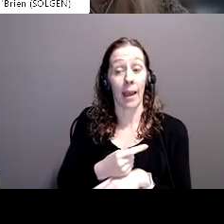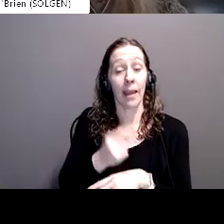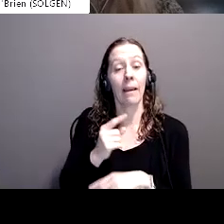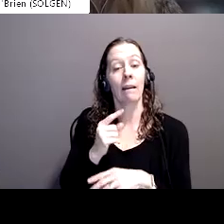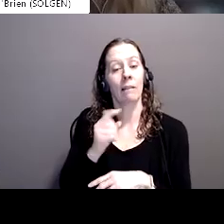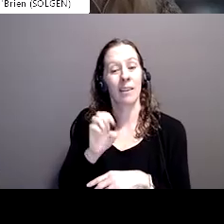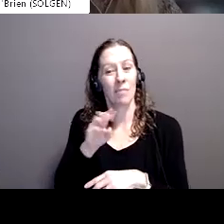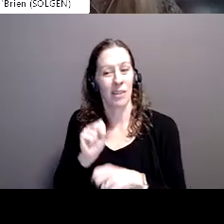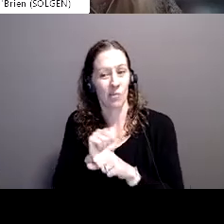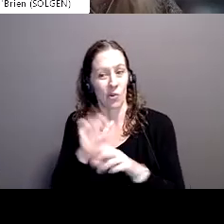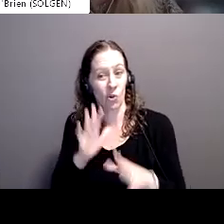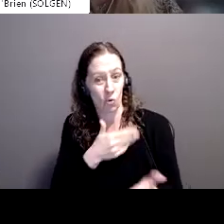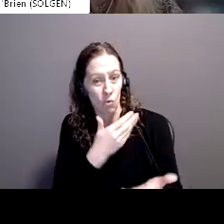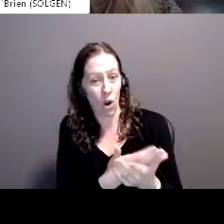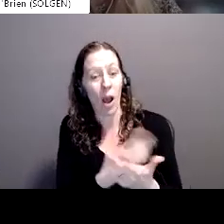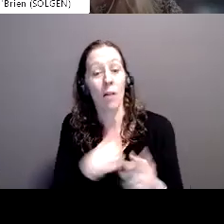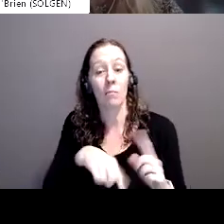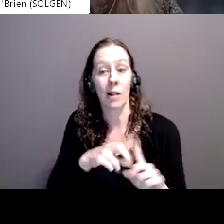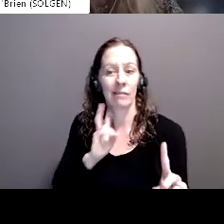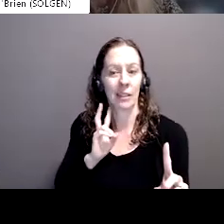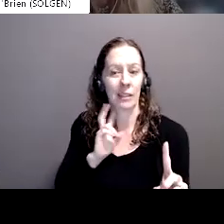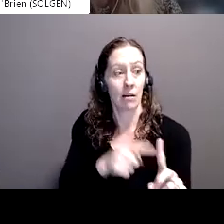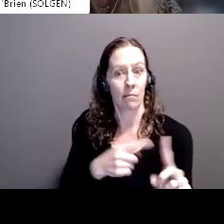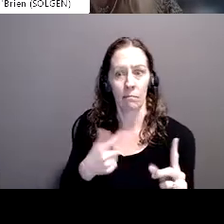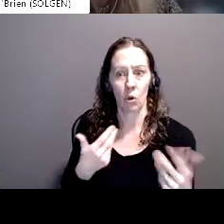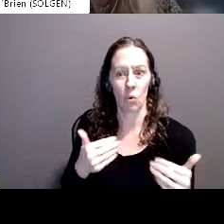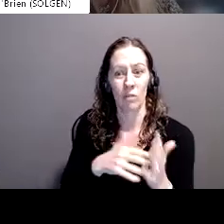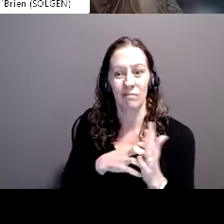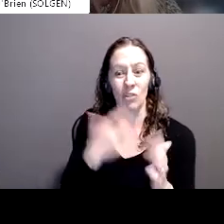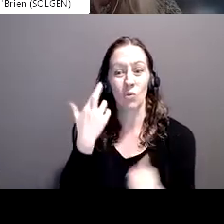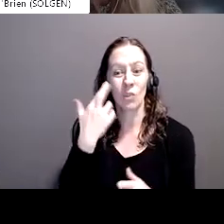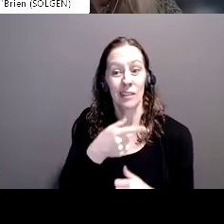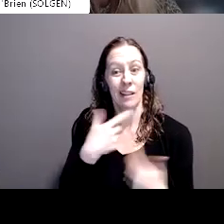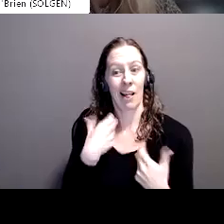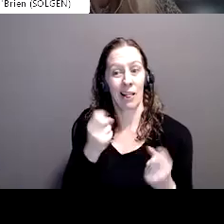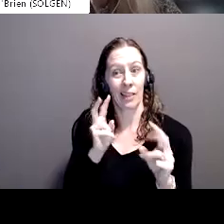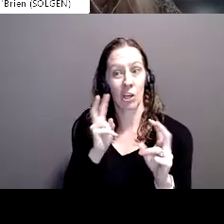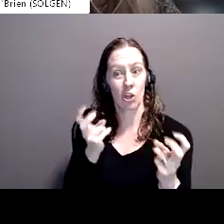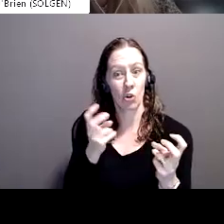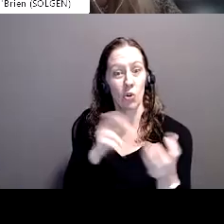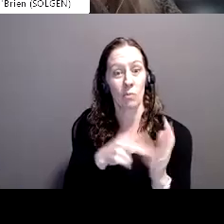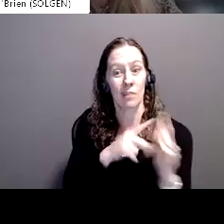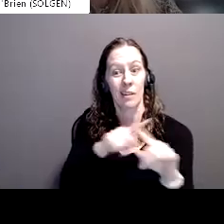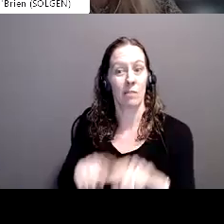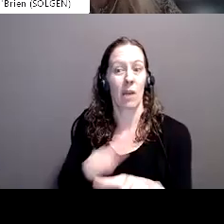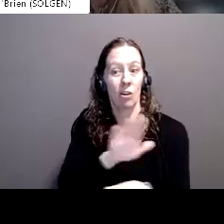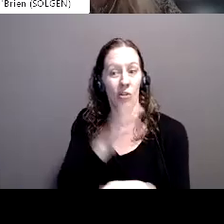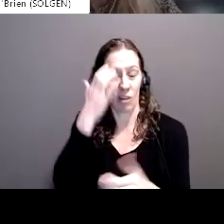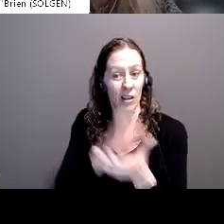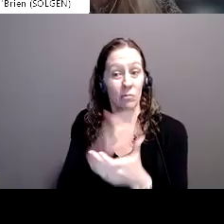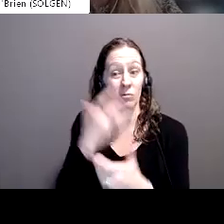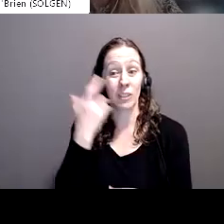vulnerability. I noted that due to her health issues, Mrs. Ryan was really very dependent on her husband. He was her